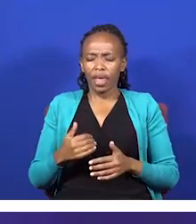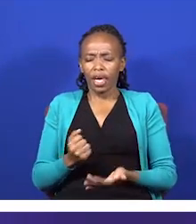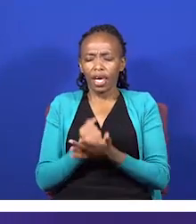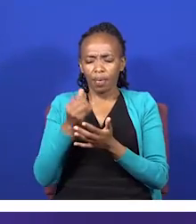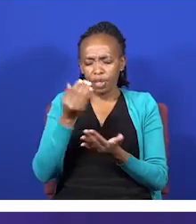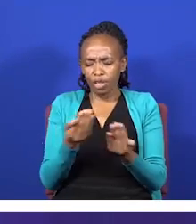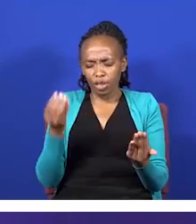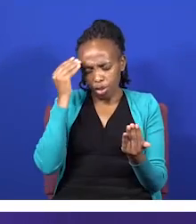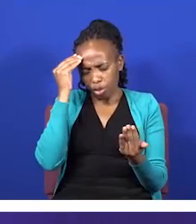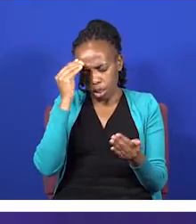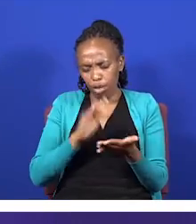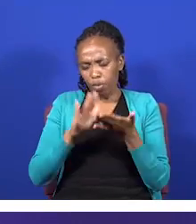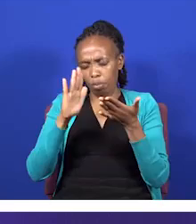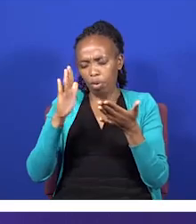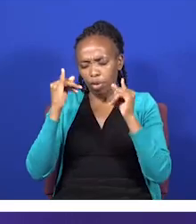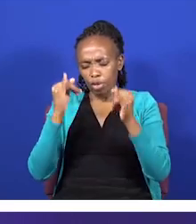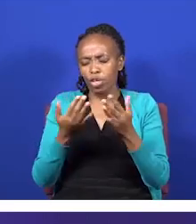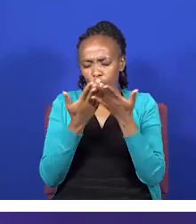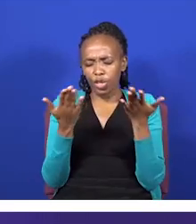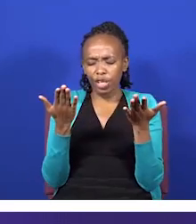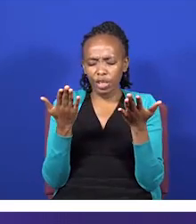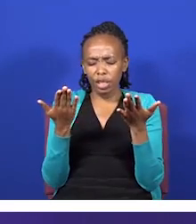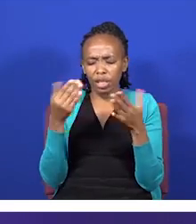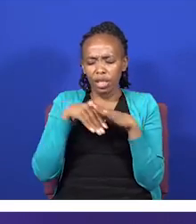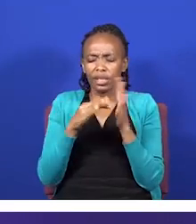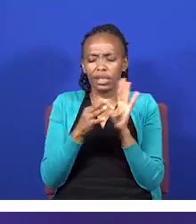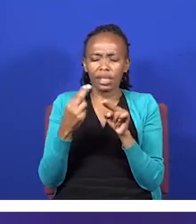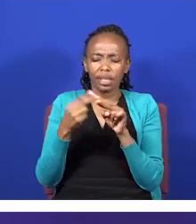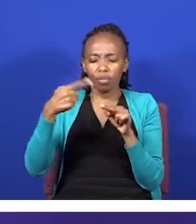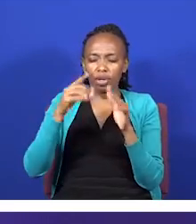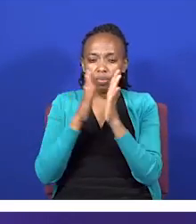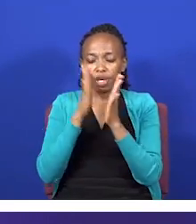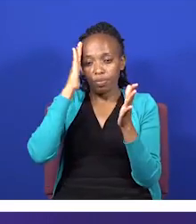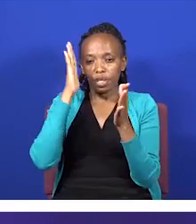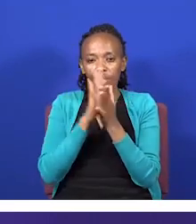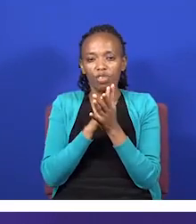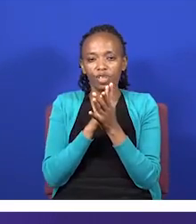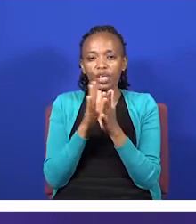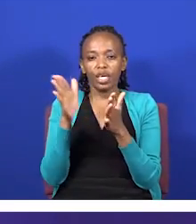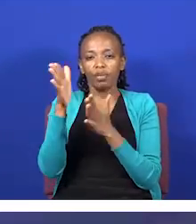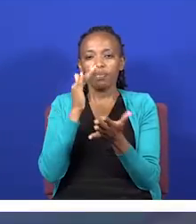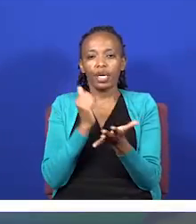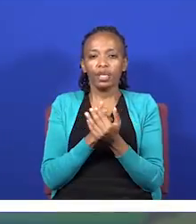learn more and more new things. For it is in Jesus' name we pray, believing and trusting.